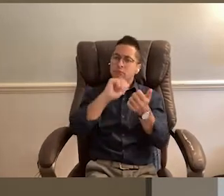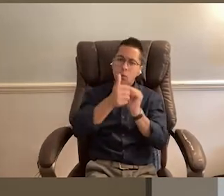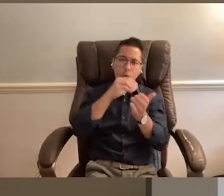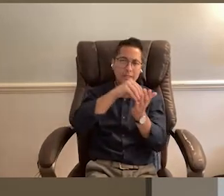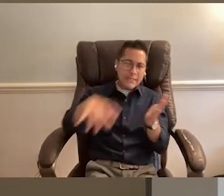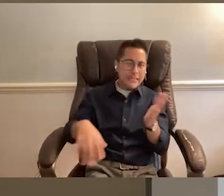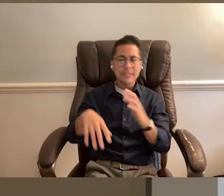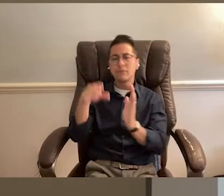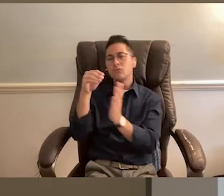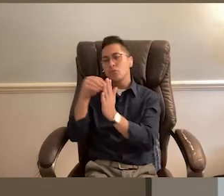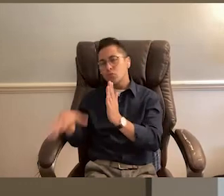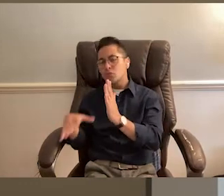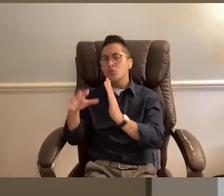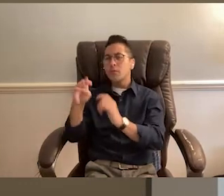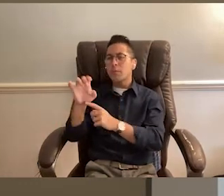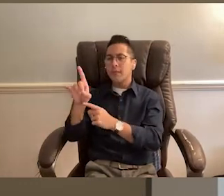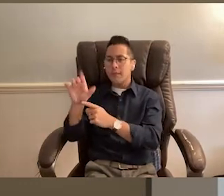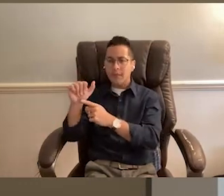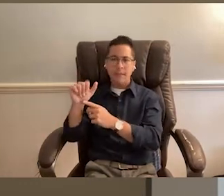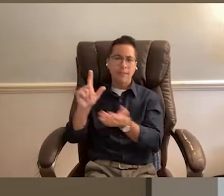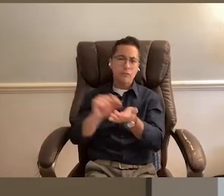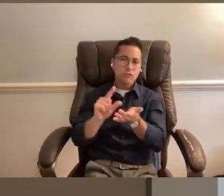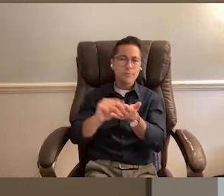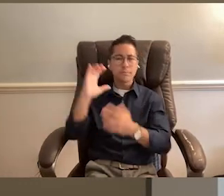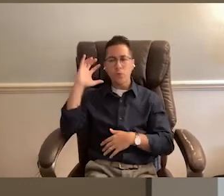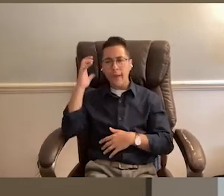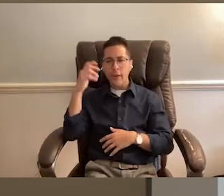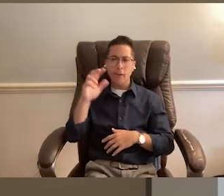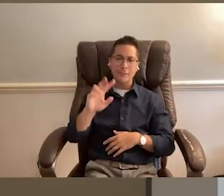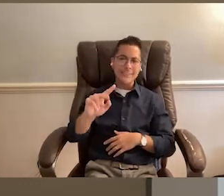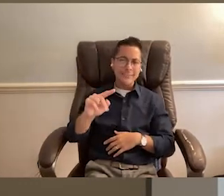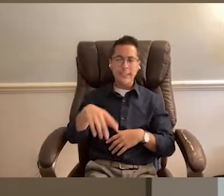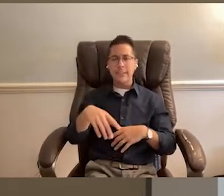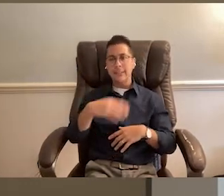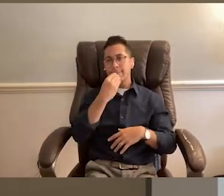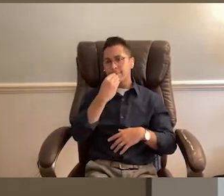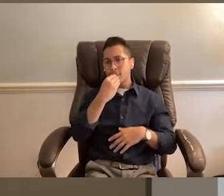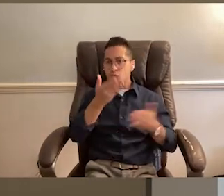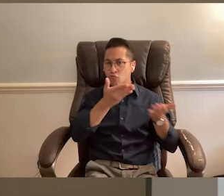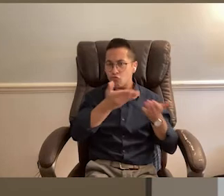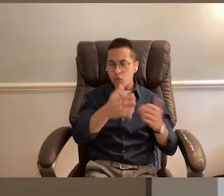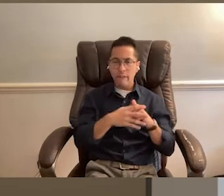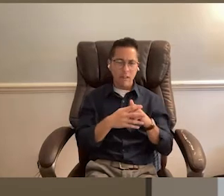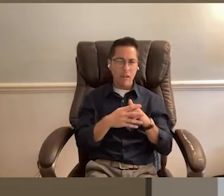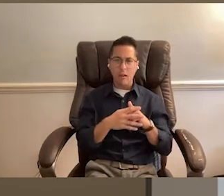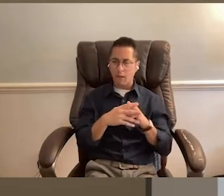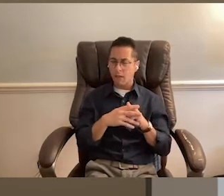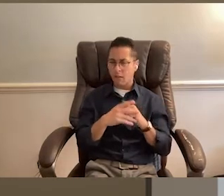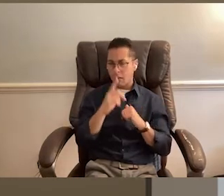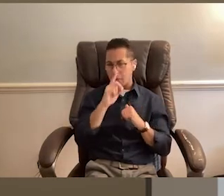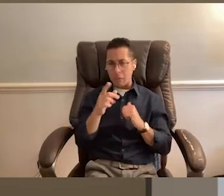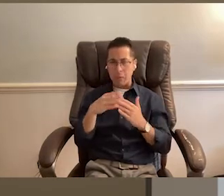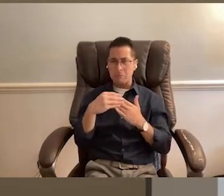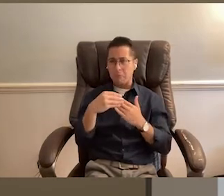check in at the afternoon, and that was his day for OCT, because we always prioritize paid employment. If they do not yet have paid employment,